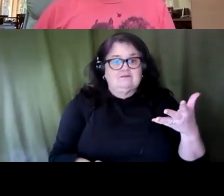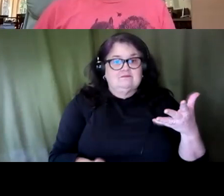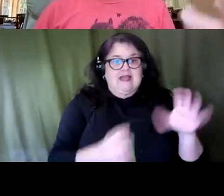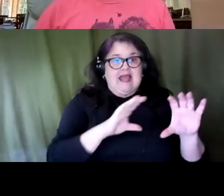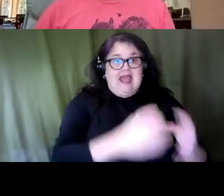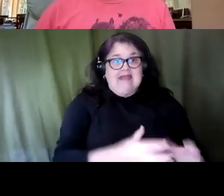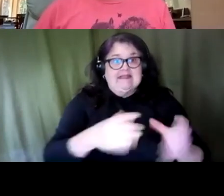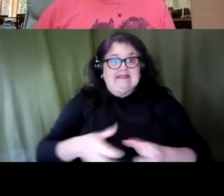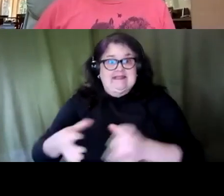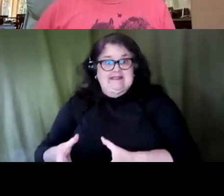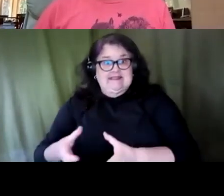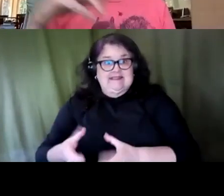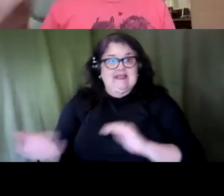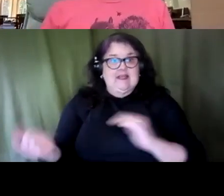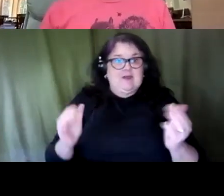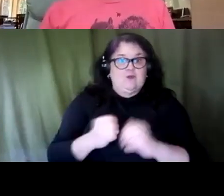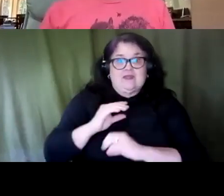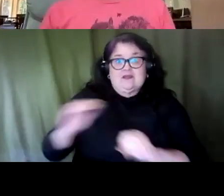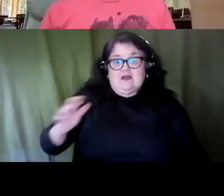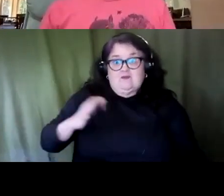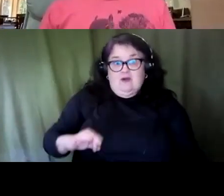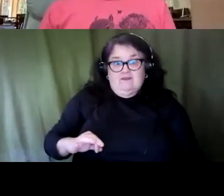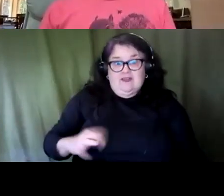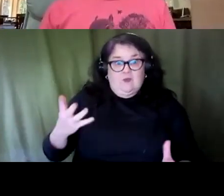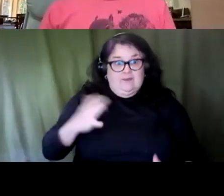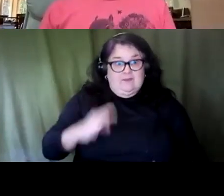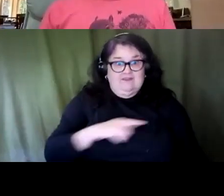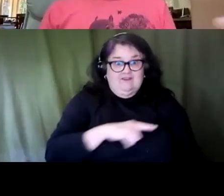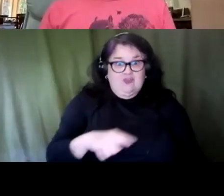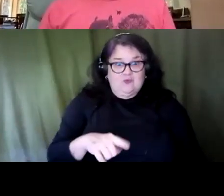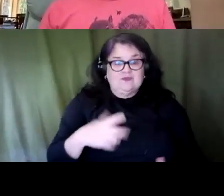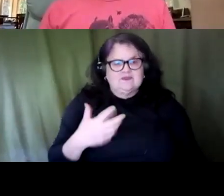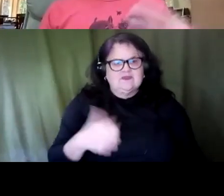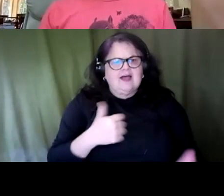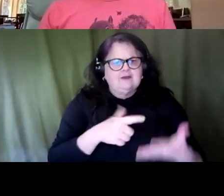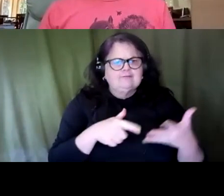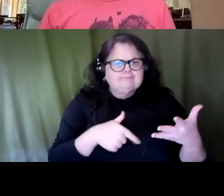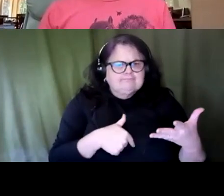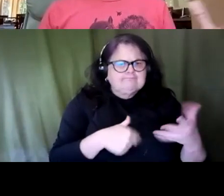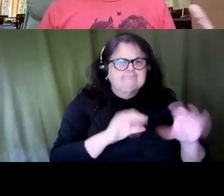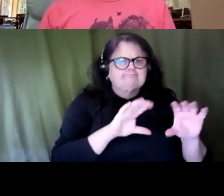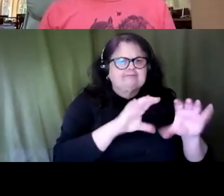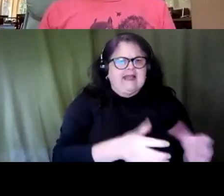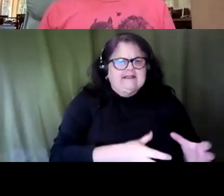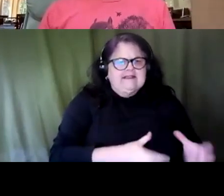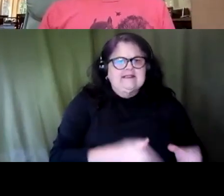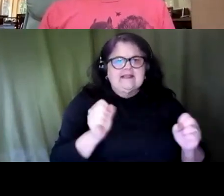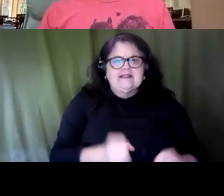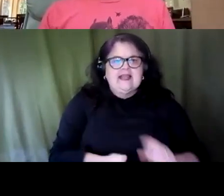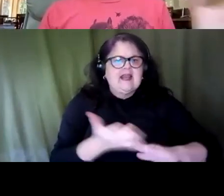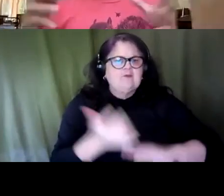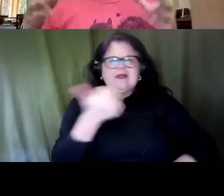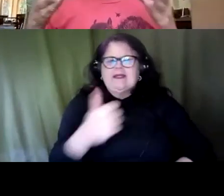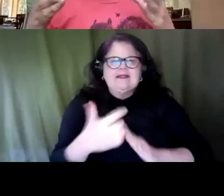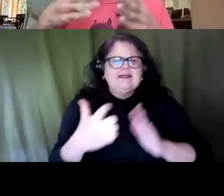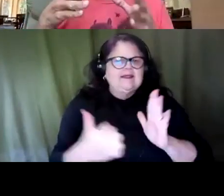entities as compared to a nonprofit is all these other entities generally can just operate for any legal purpose, whereas